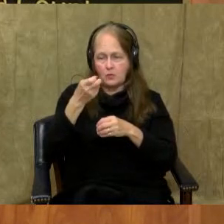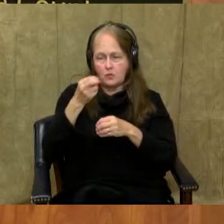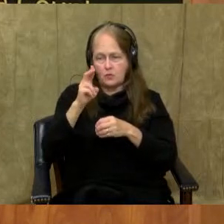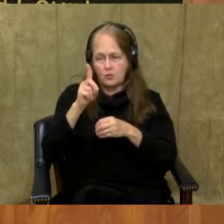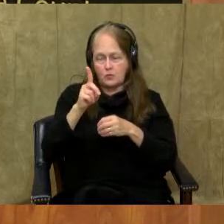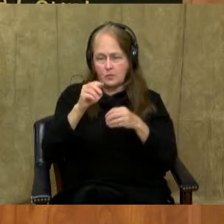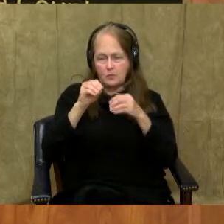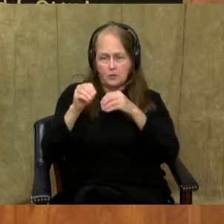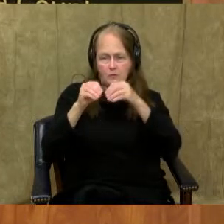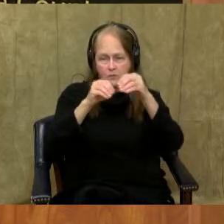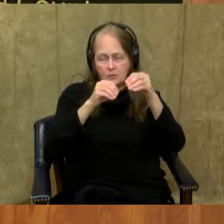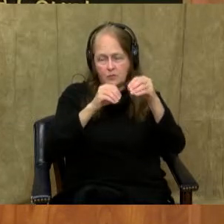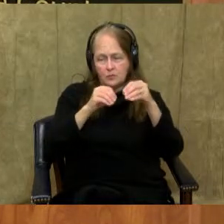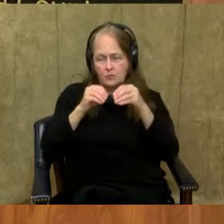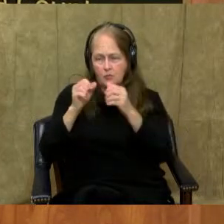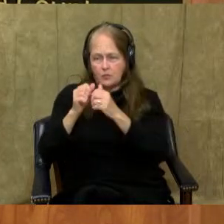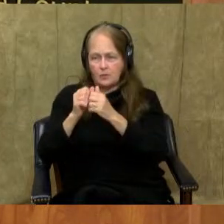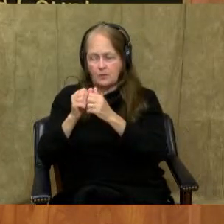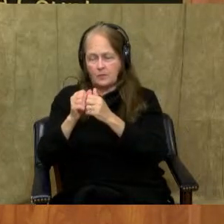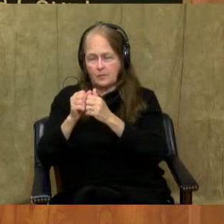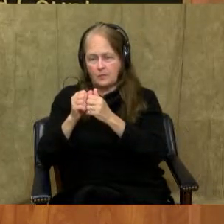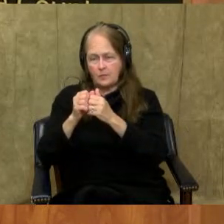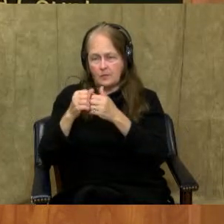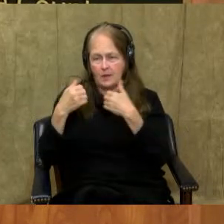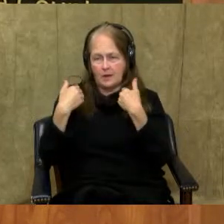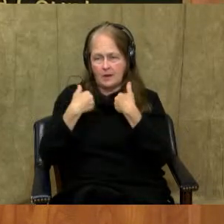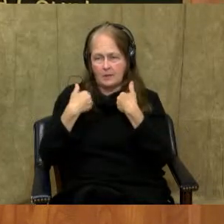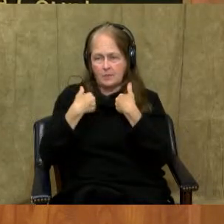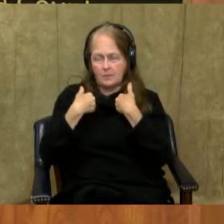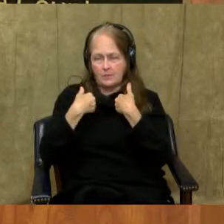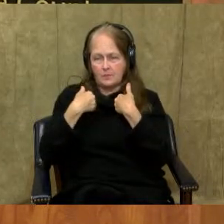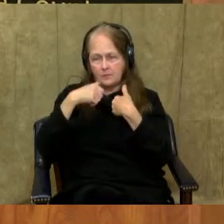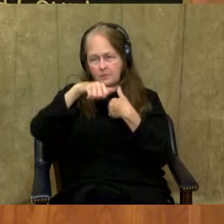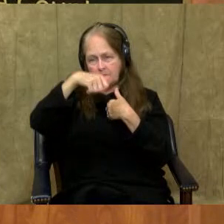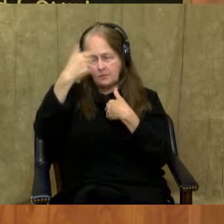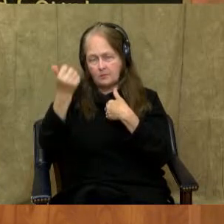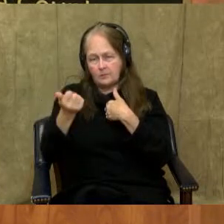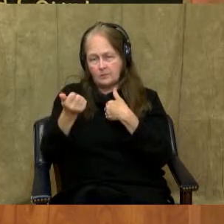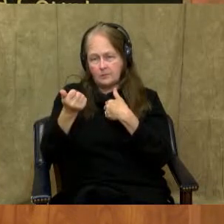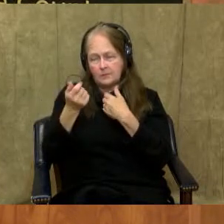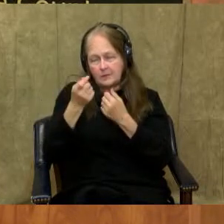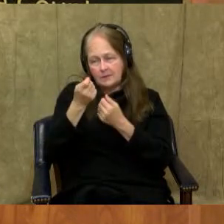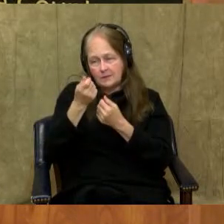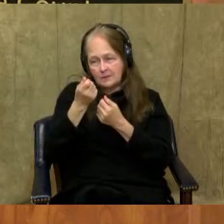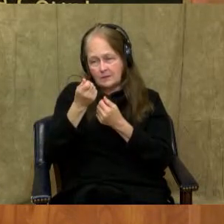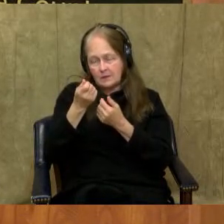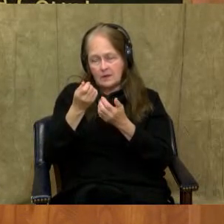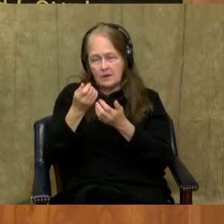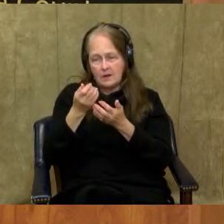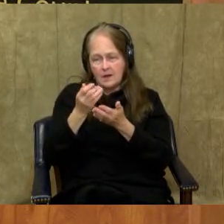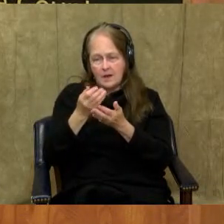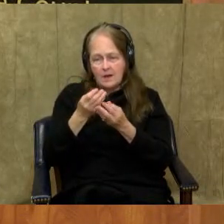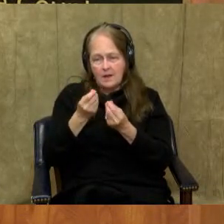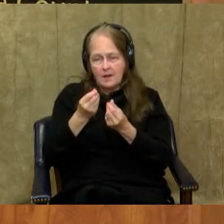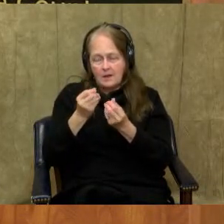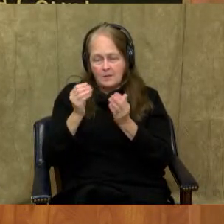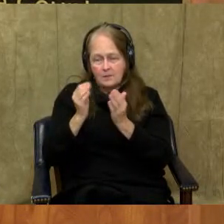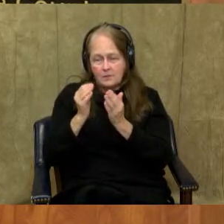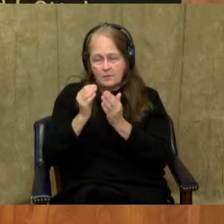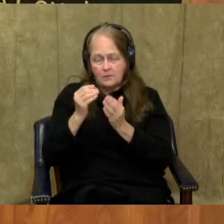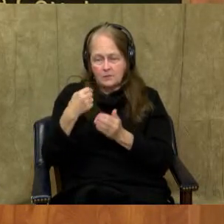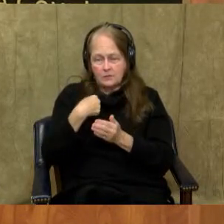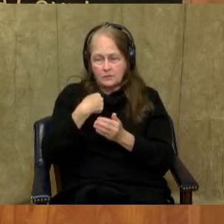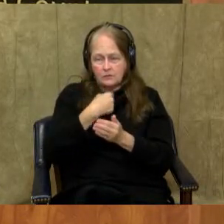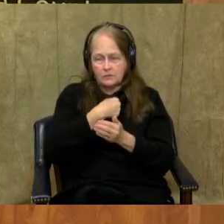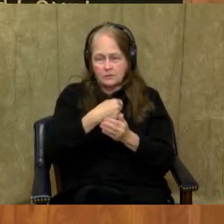And there's some beautiful rock formations that you can see there. Some other sparsely populated areas in China is the